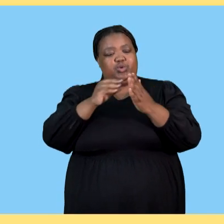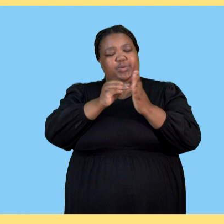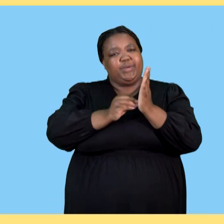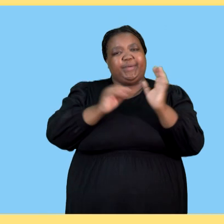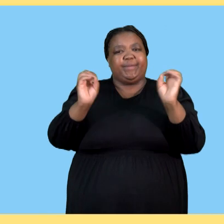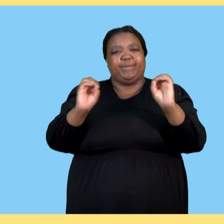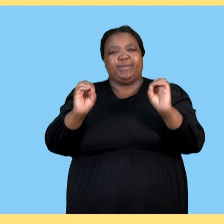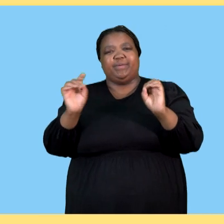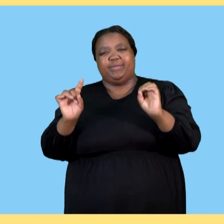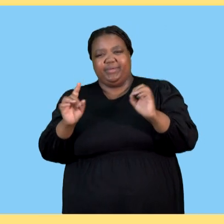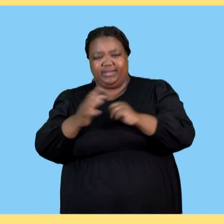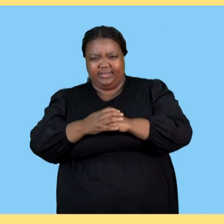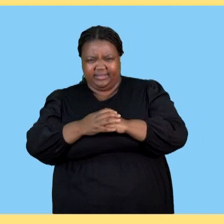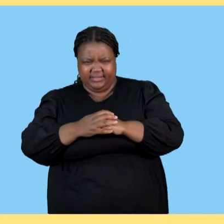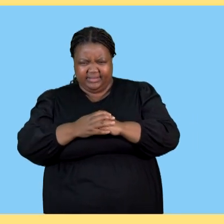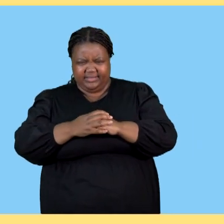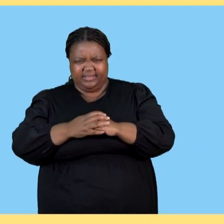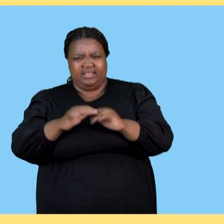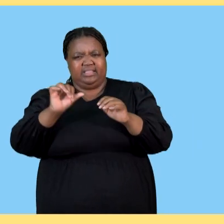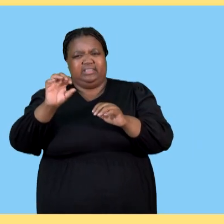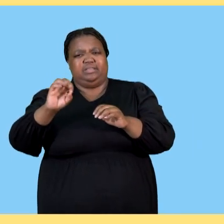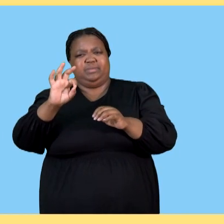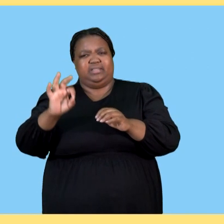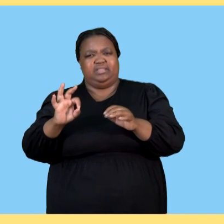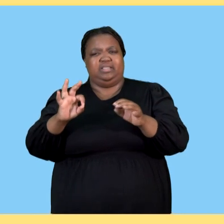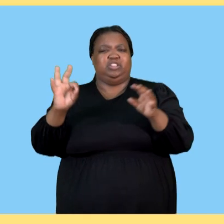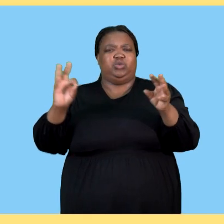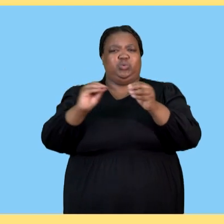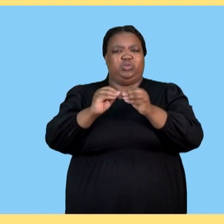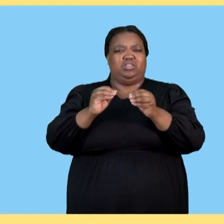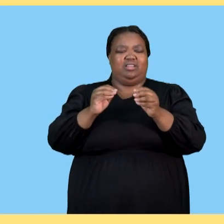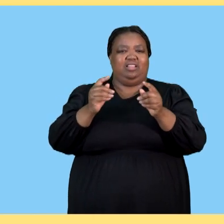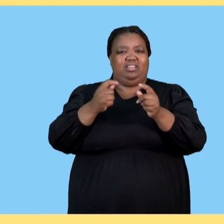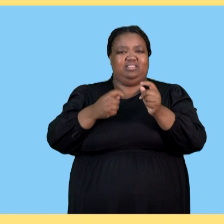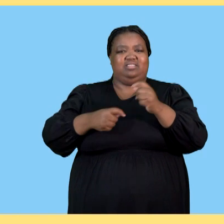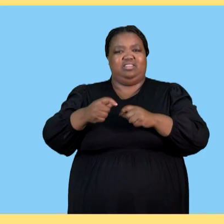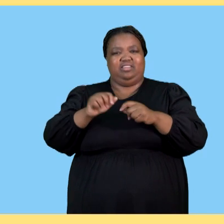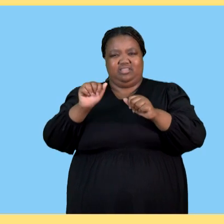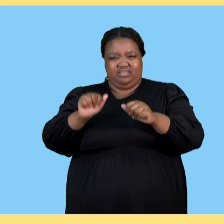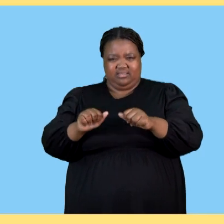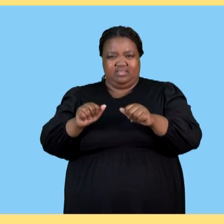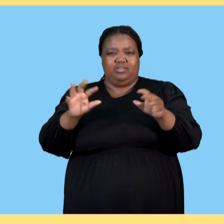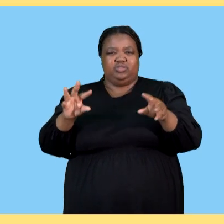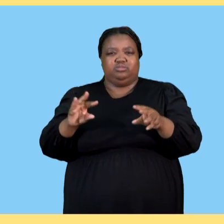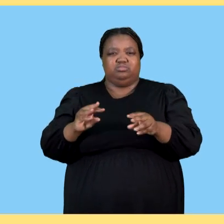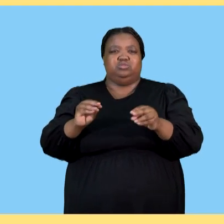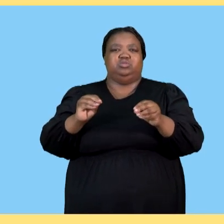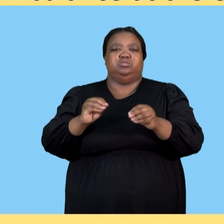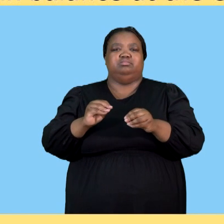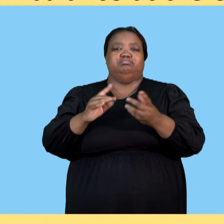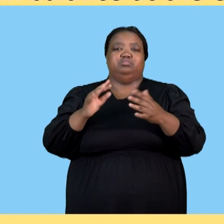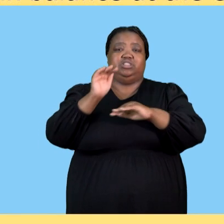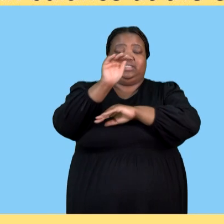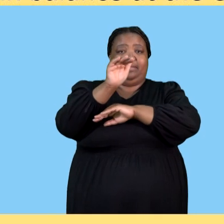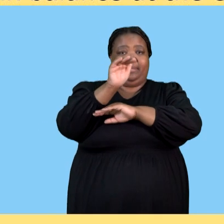if cash sales are 60% of total sales, calculate the total sales for April. Number four, determine the cash surplus or deficit for